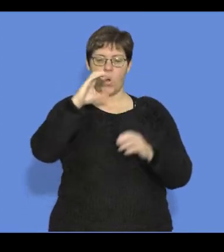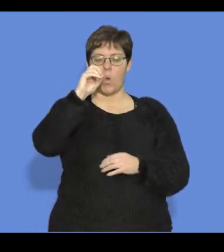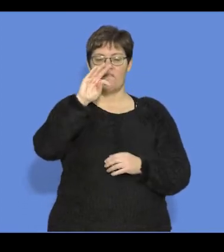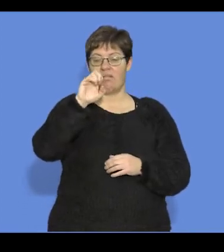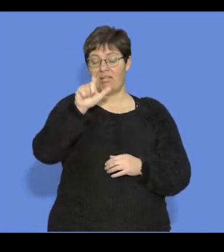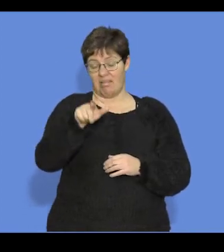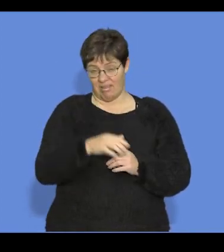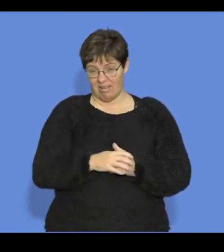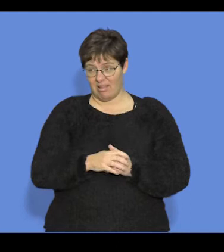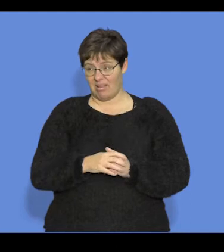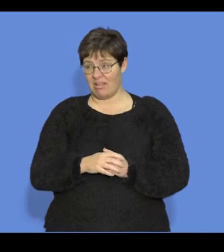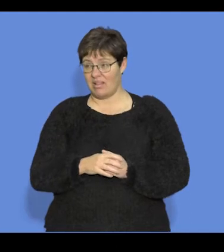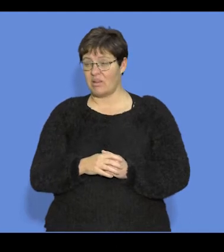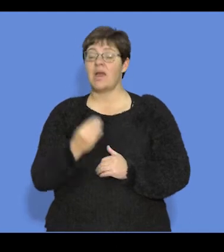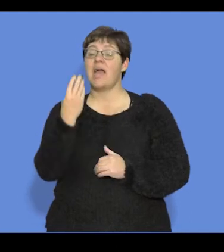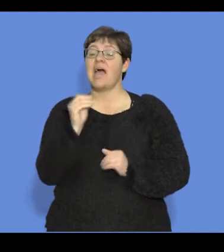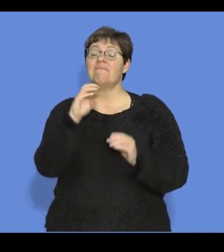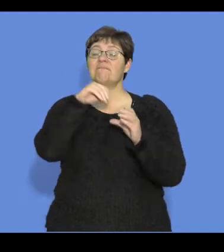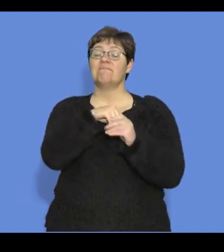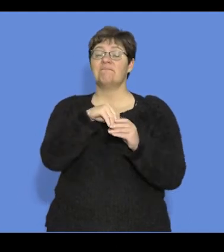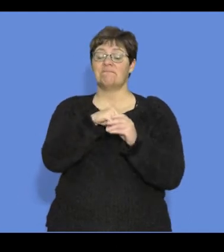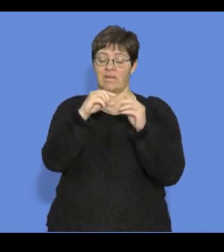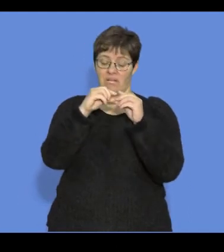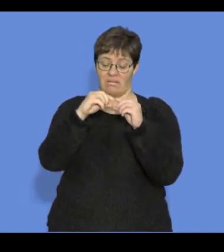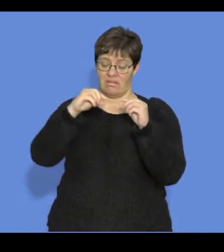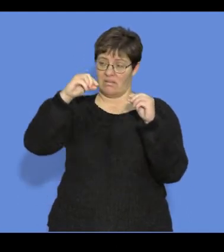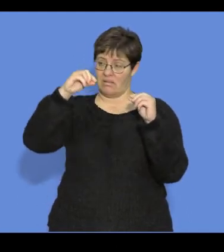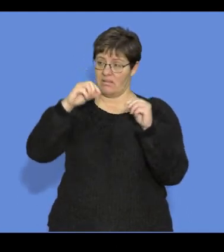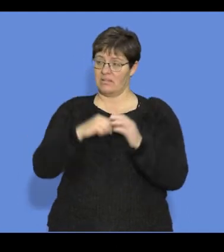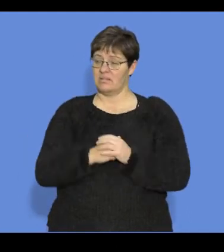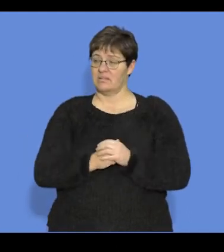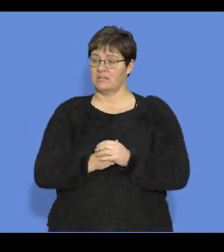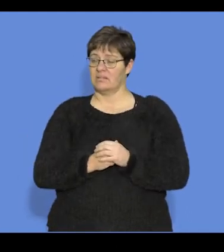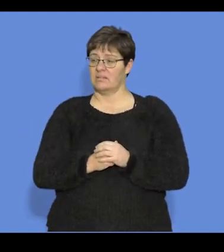oval, and it's got